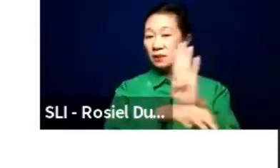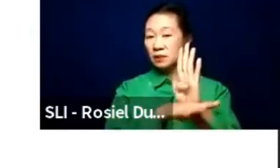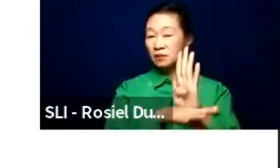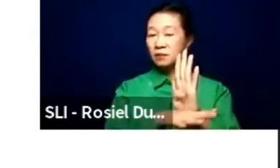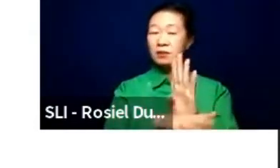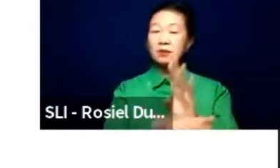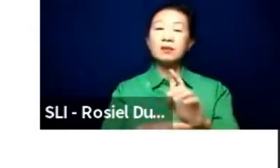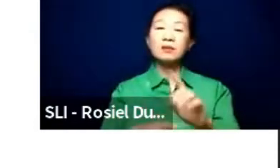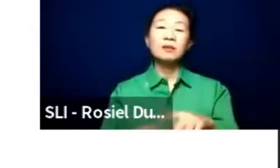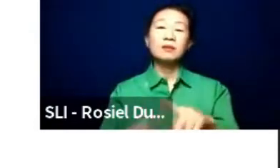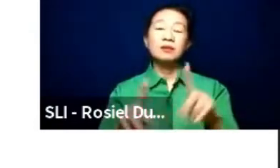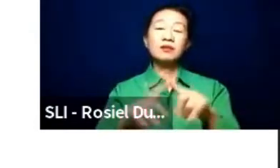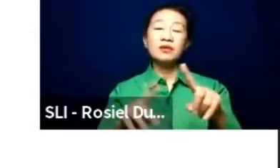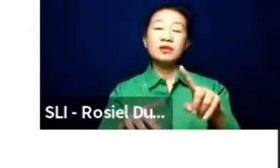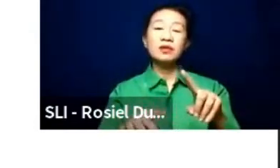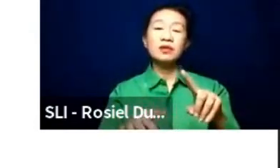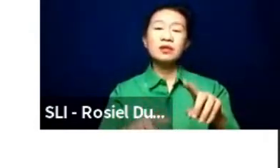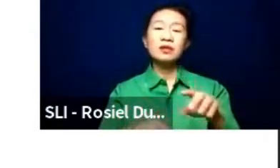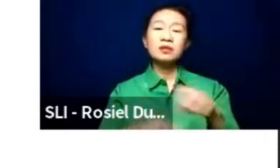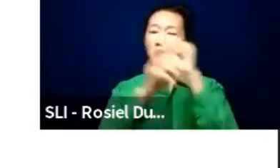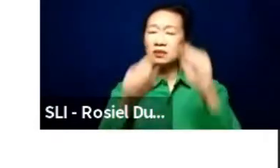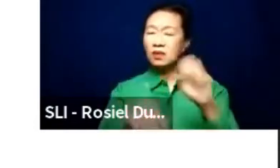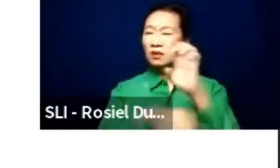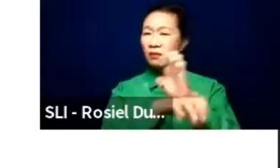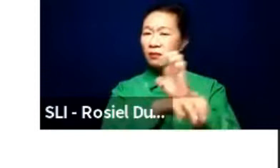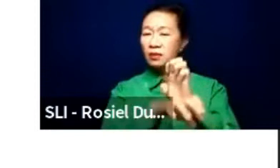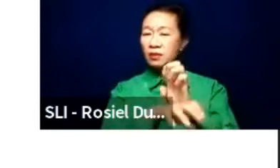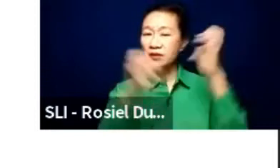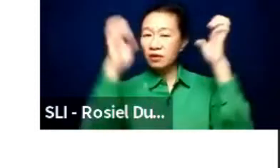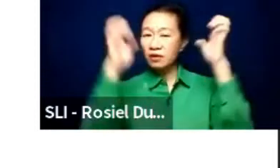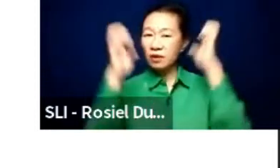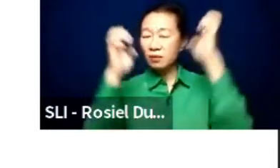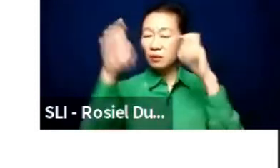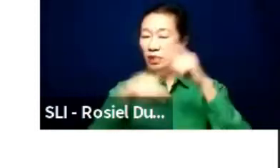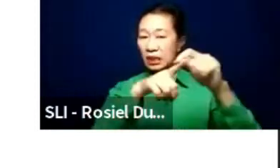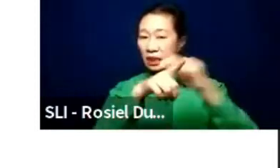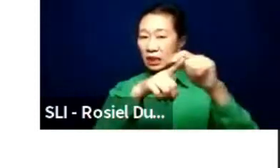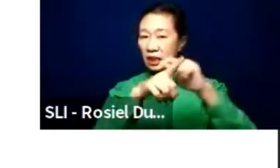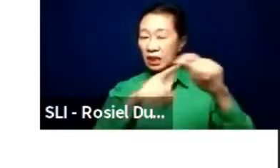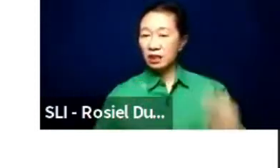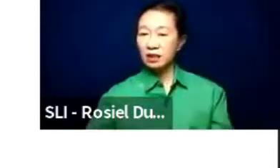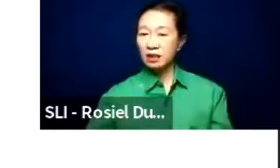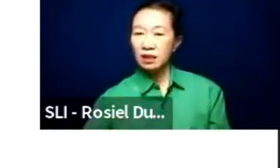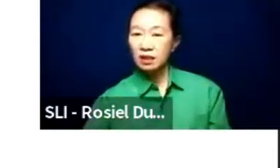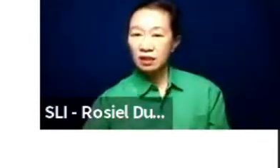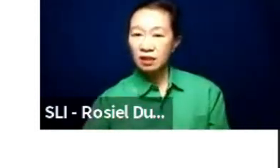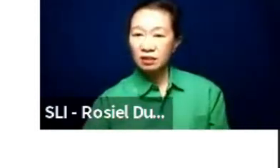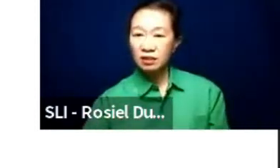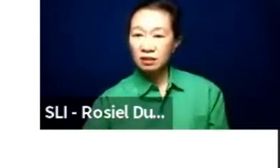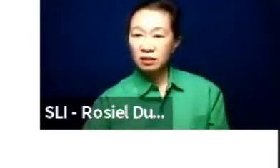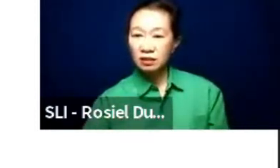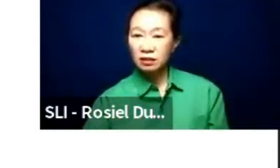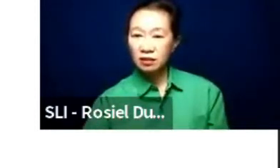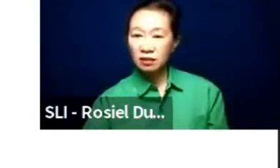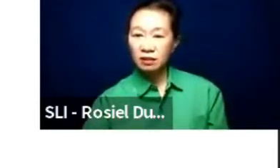three types of sheltered employment. The evaluation and training, so it's just used as a transitional